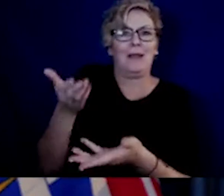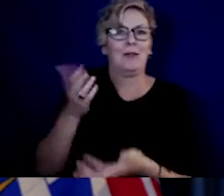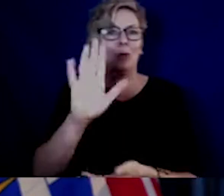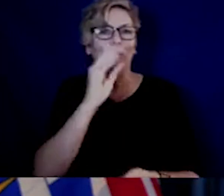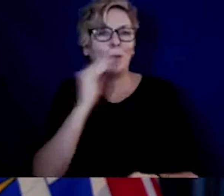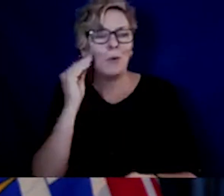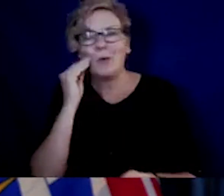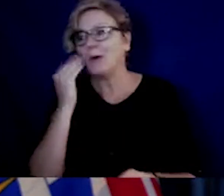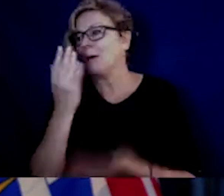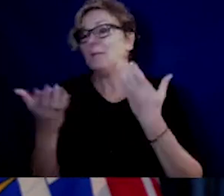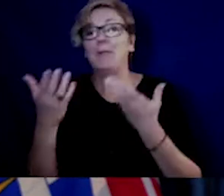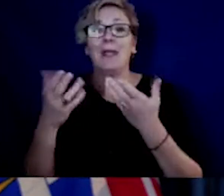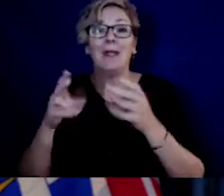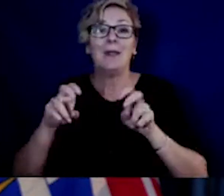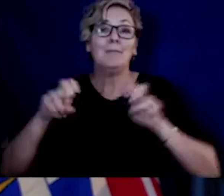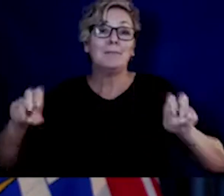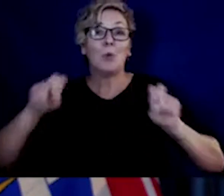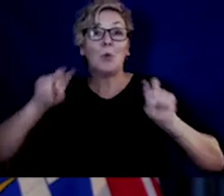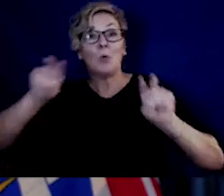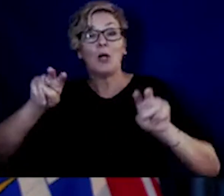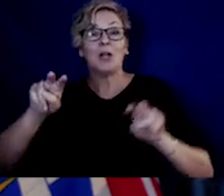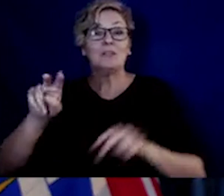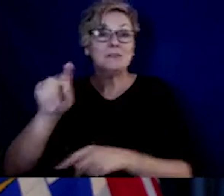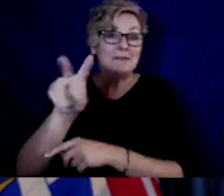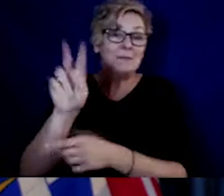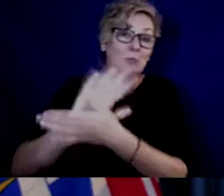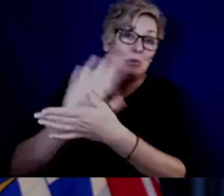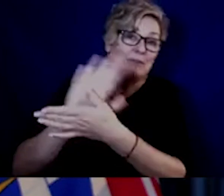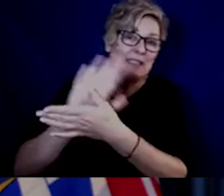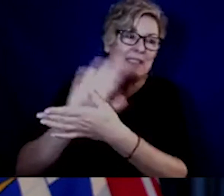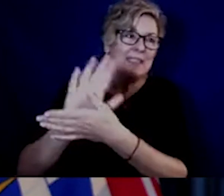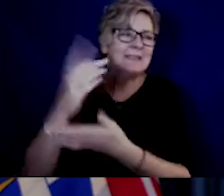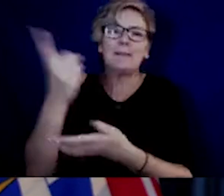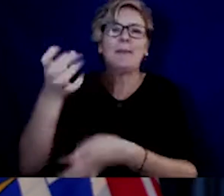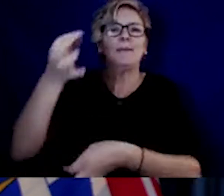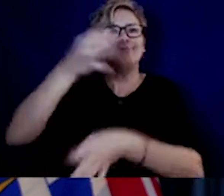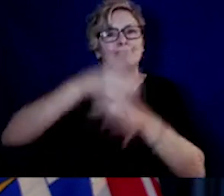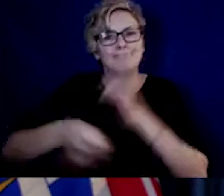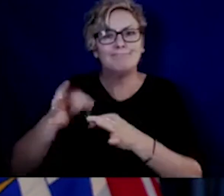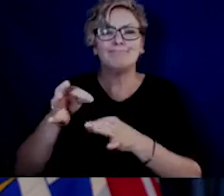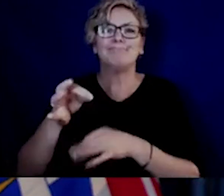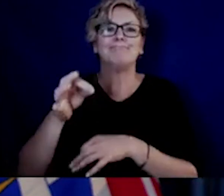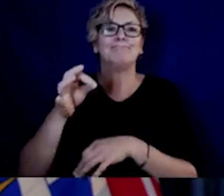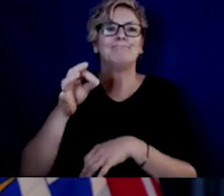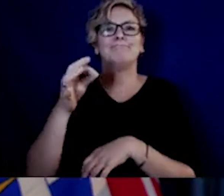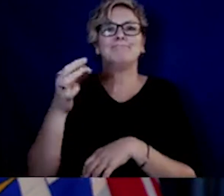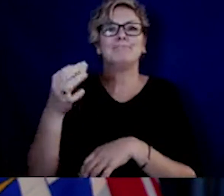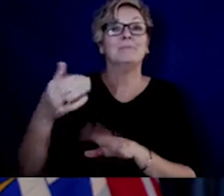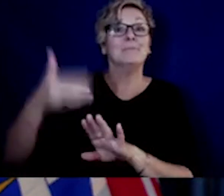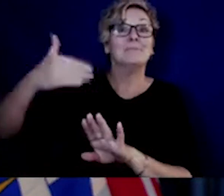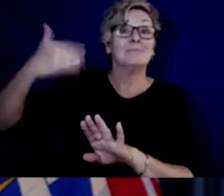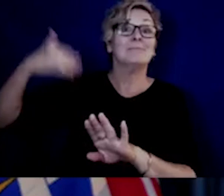the options that we provide on the BCCDC website. I think we have to be mindful as well that some of those communities